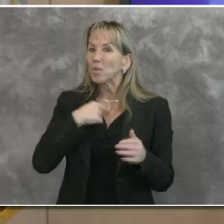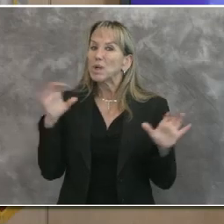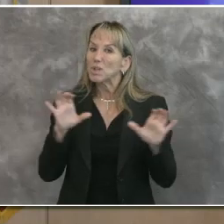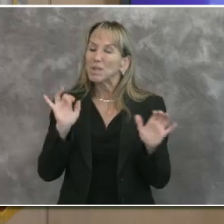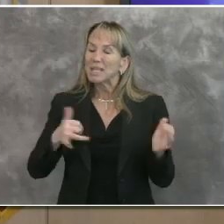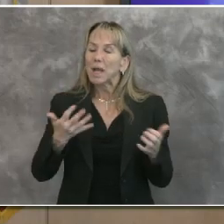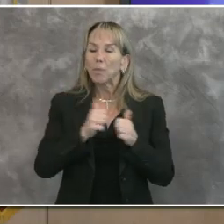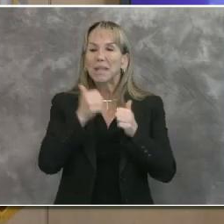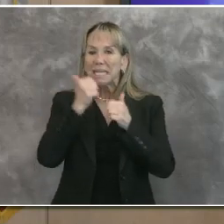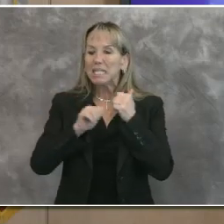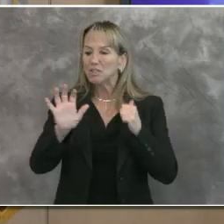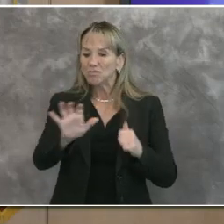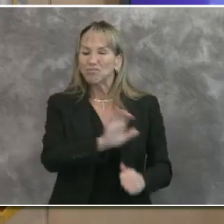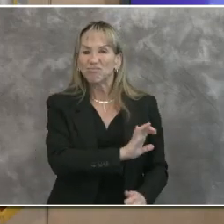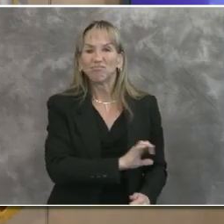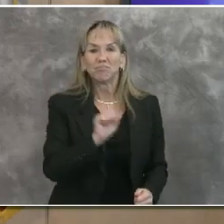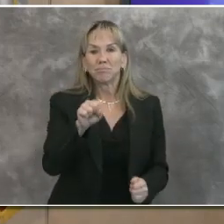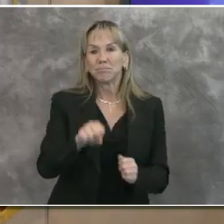that with the beaches.